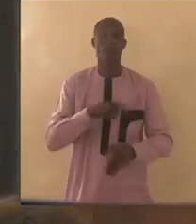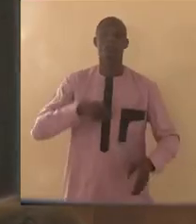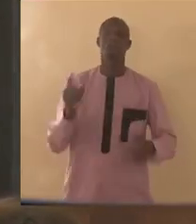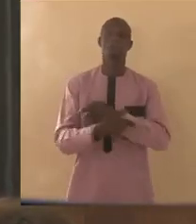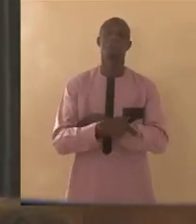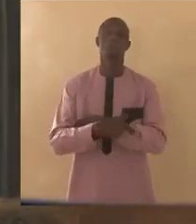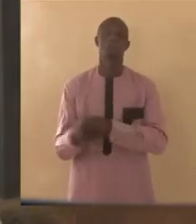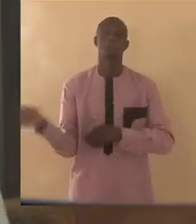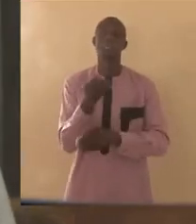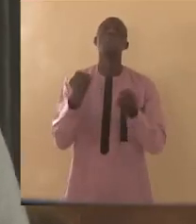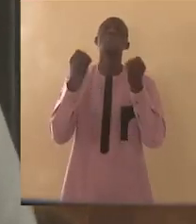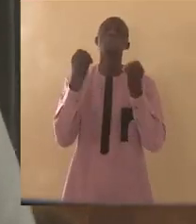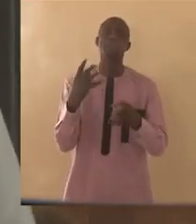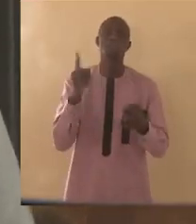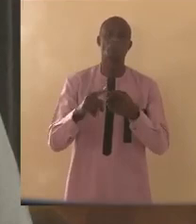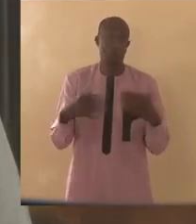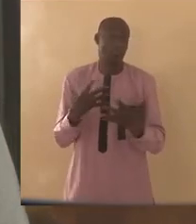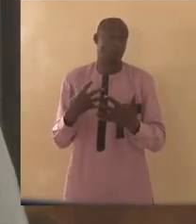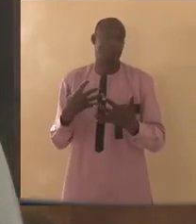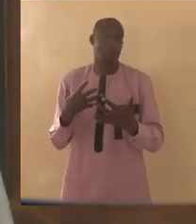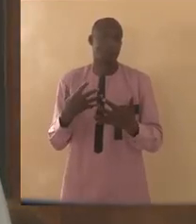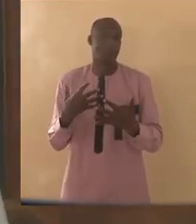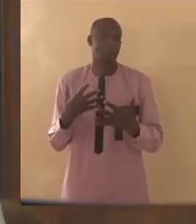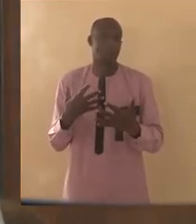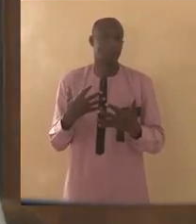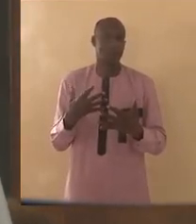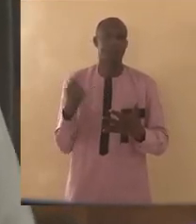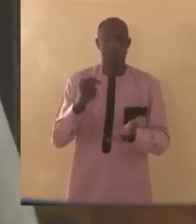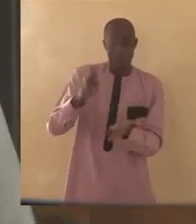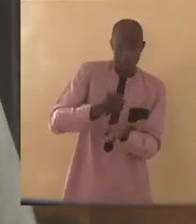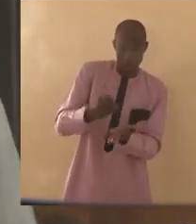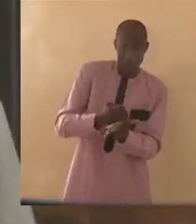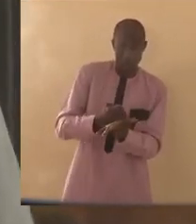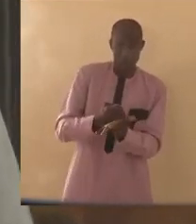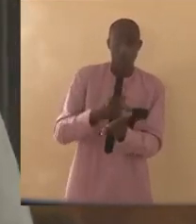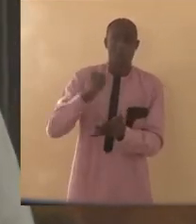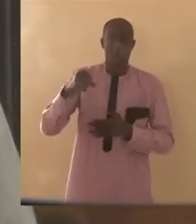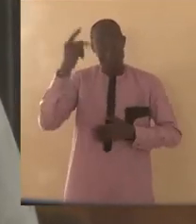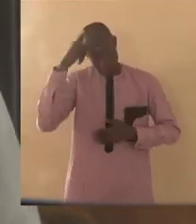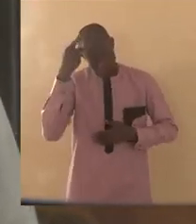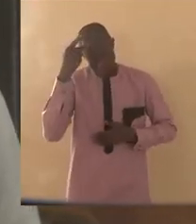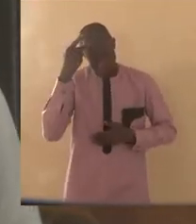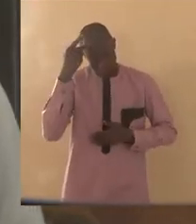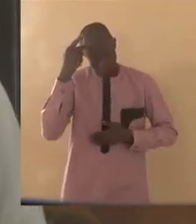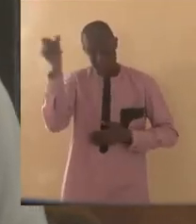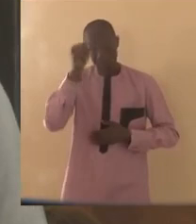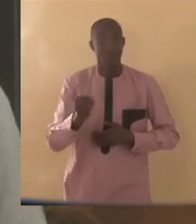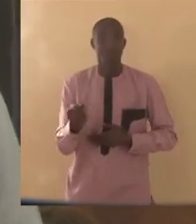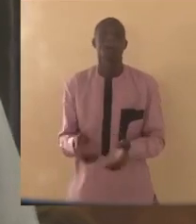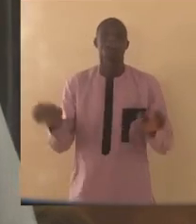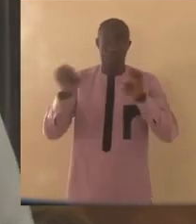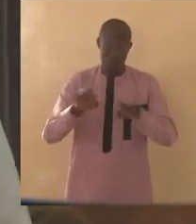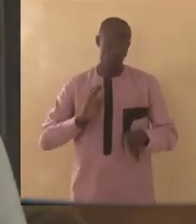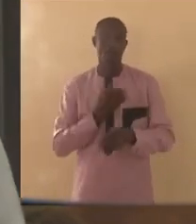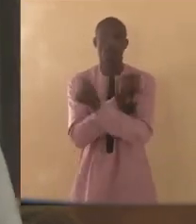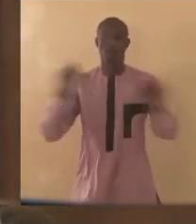today, there is a lot to be afraid about. The economy, the political system, and even